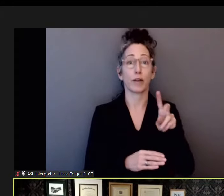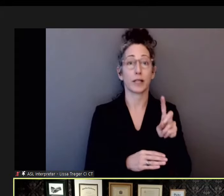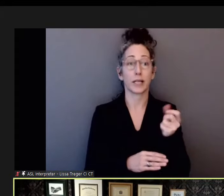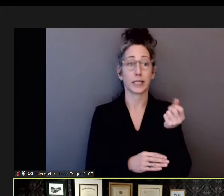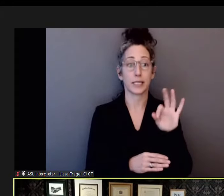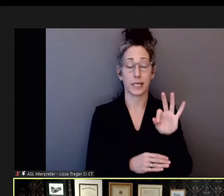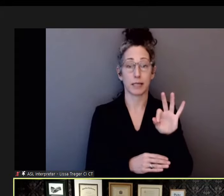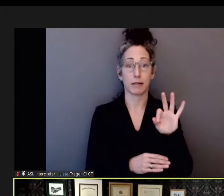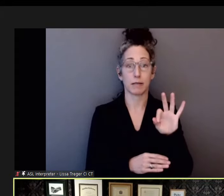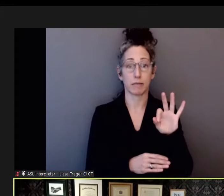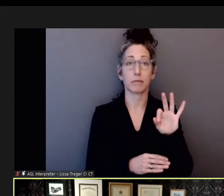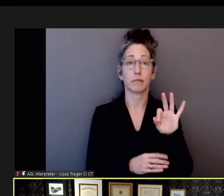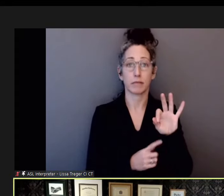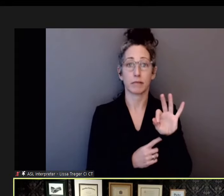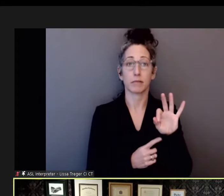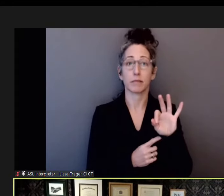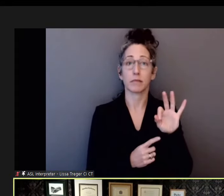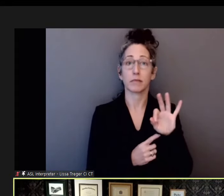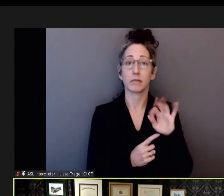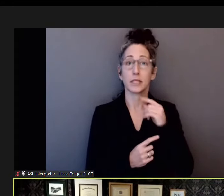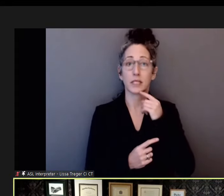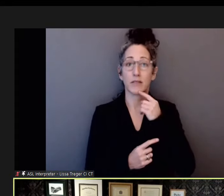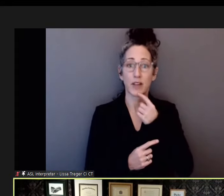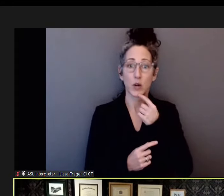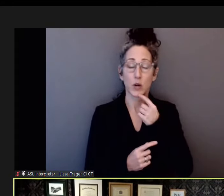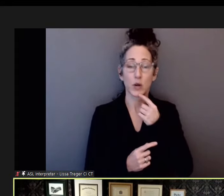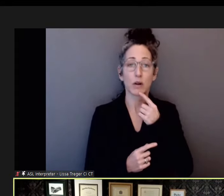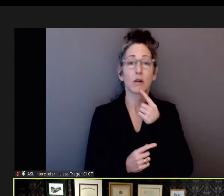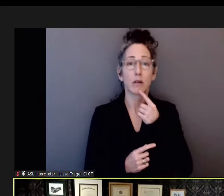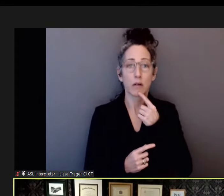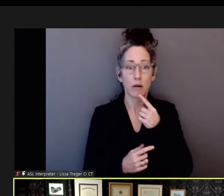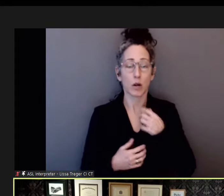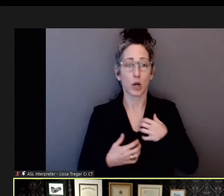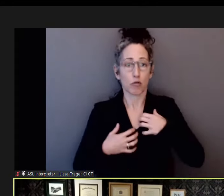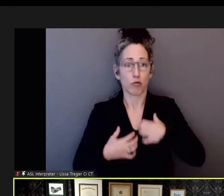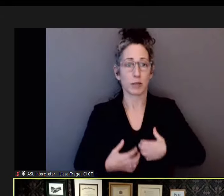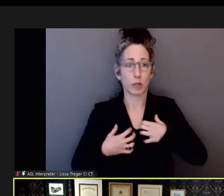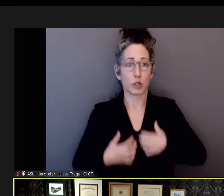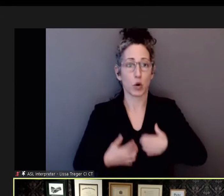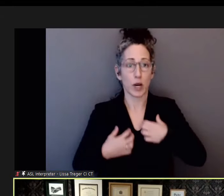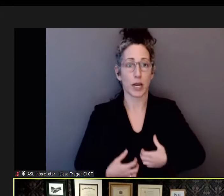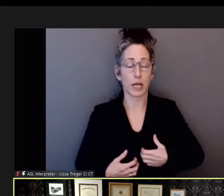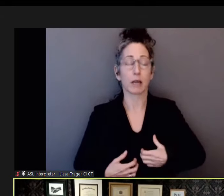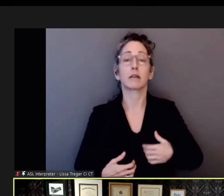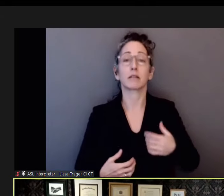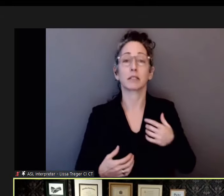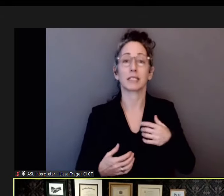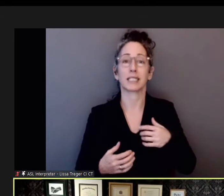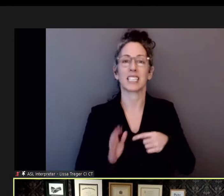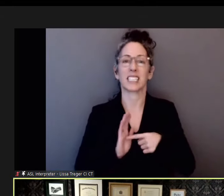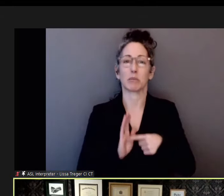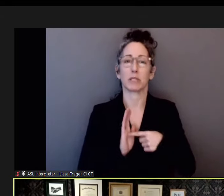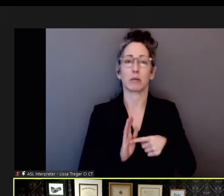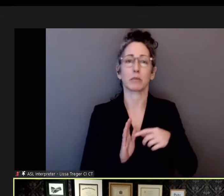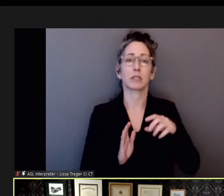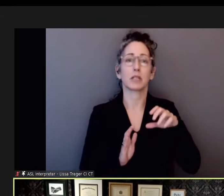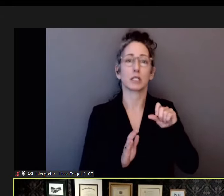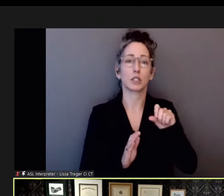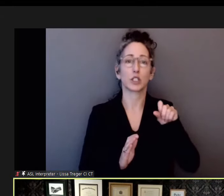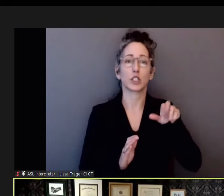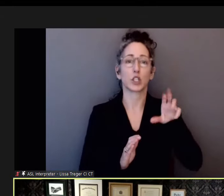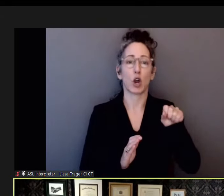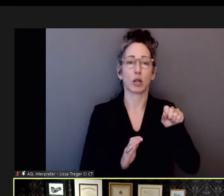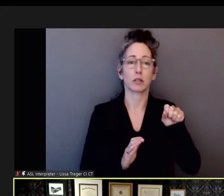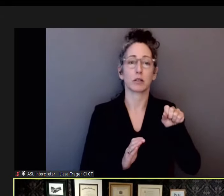that's caused by the severe acute respiratory syndrome coronavirus number 2, known as SARS-CoV-2, in individuals 18 years